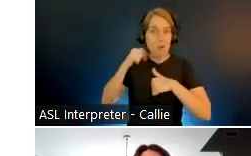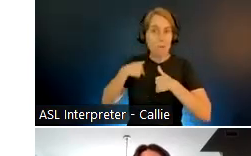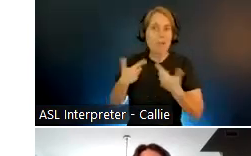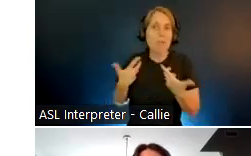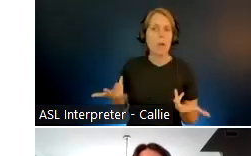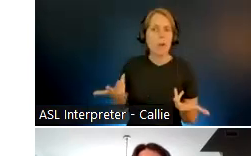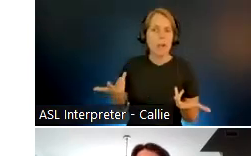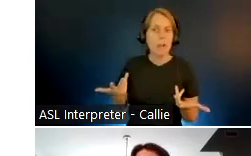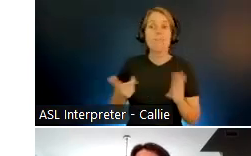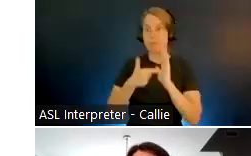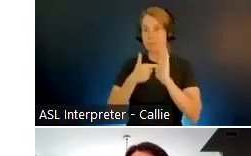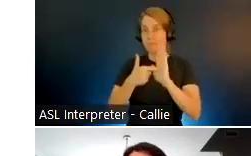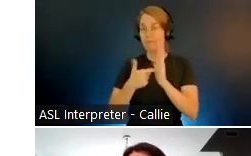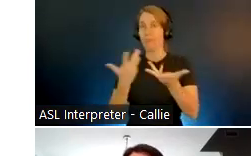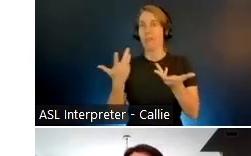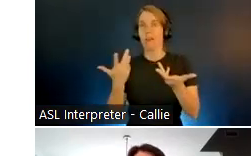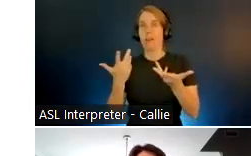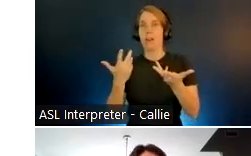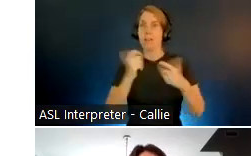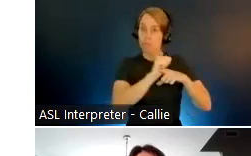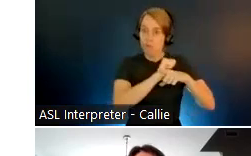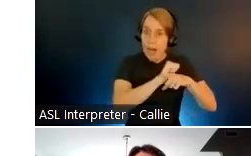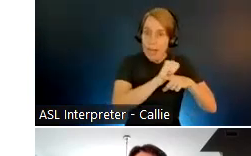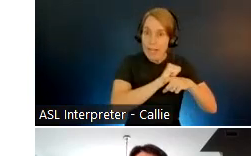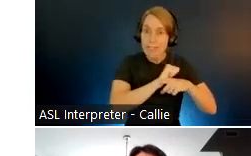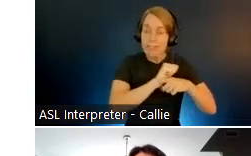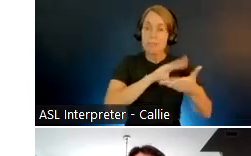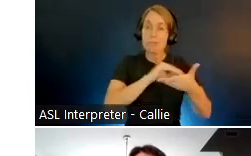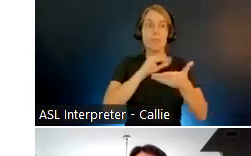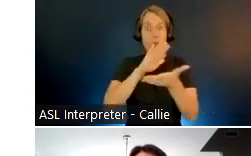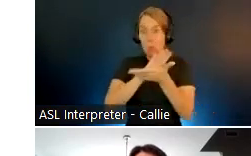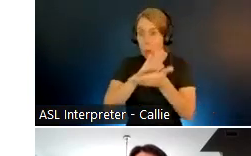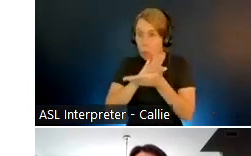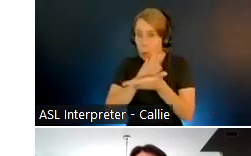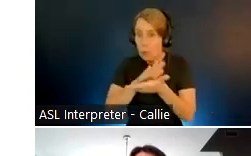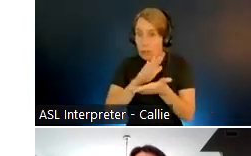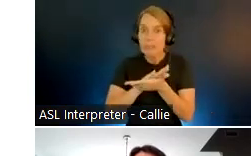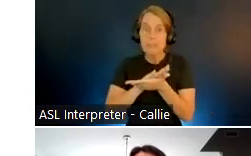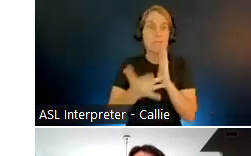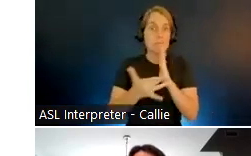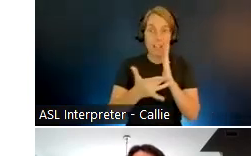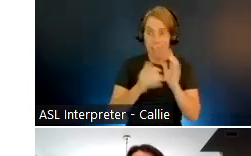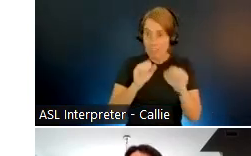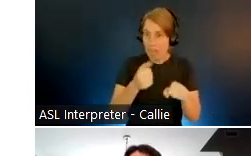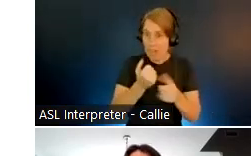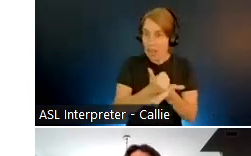technology that could help you in training, could help you in school with your education, and then